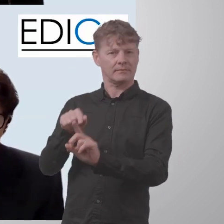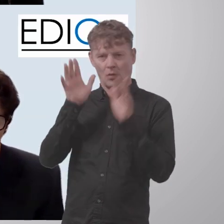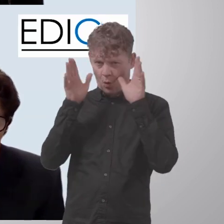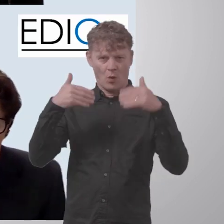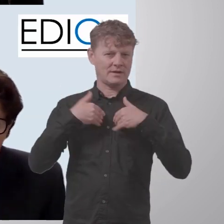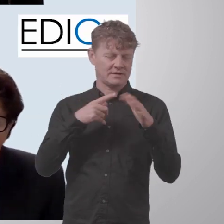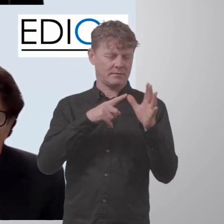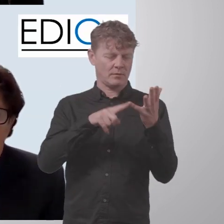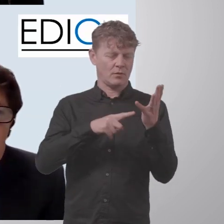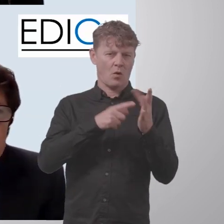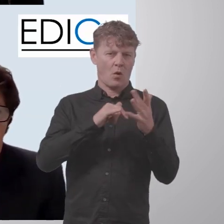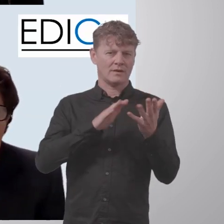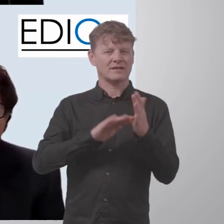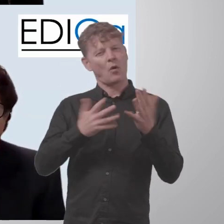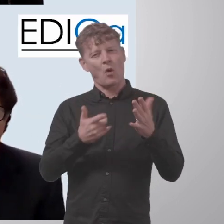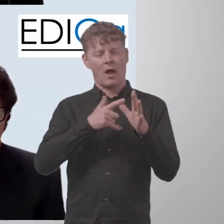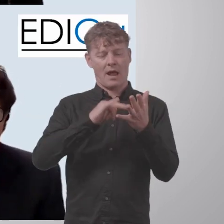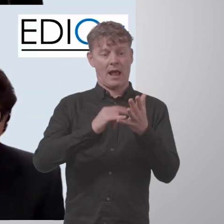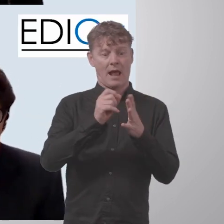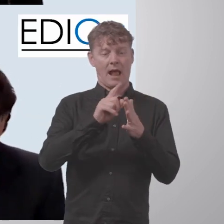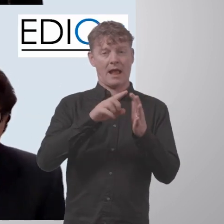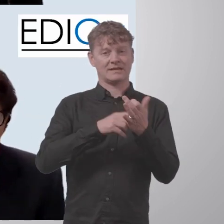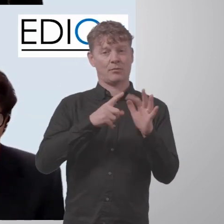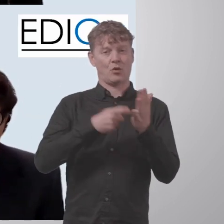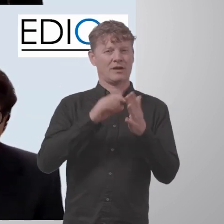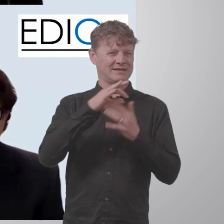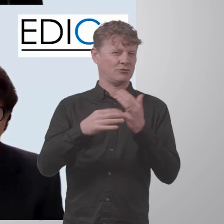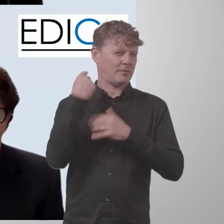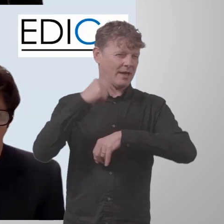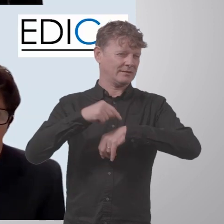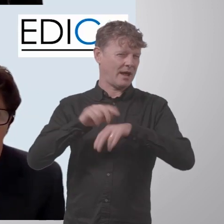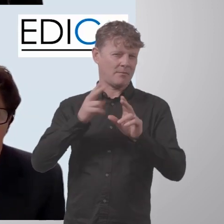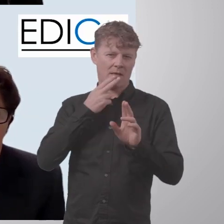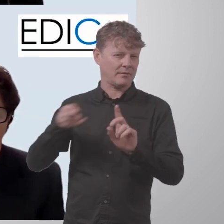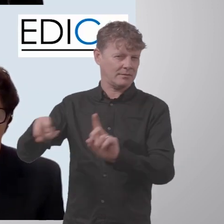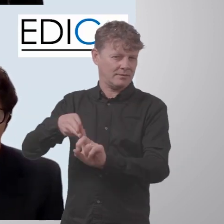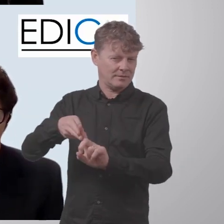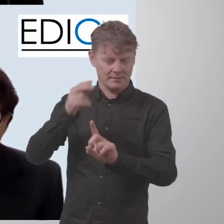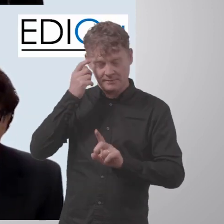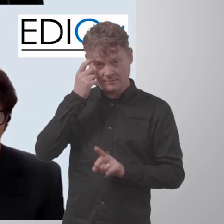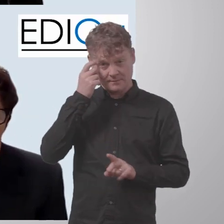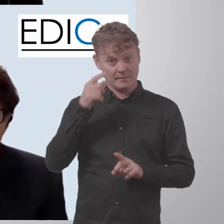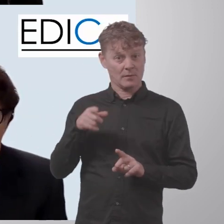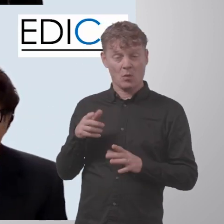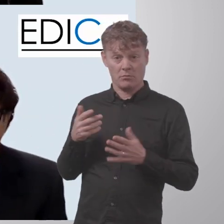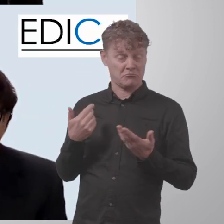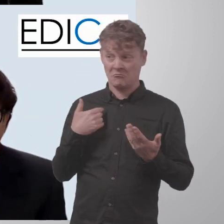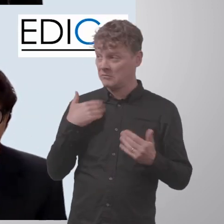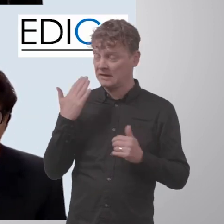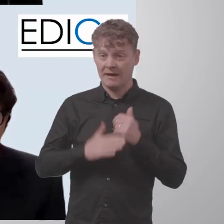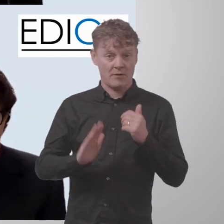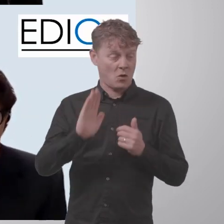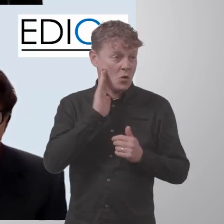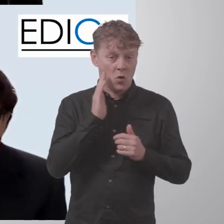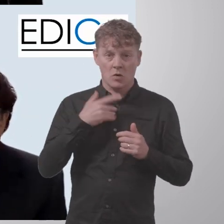syndrome, as it was called at the time. So that was something that I'd actually really heard of before. It was something that, as naturally as a